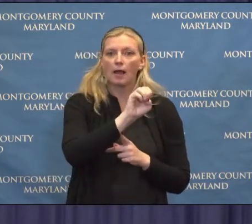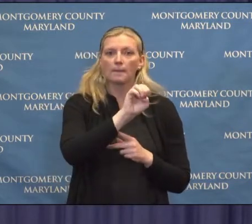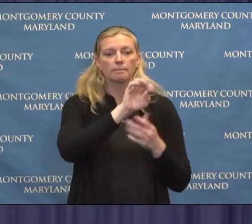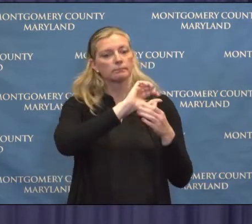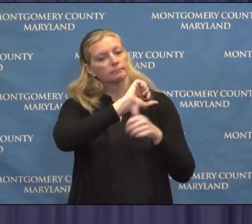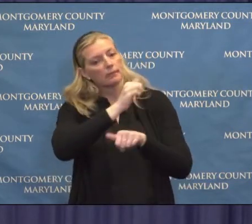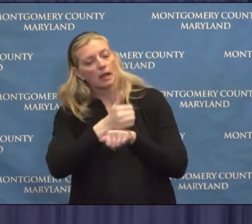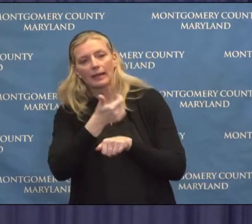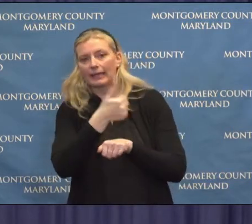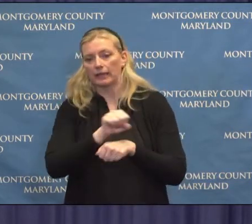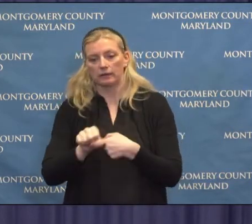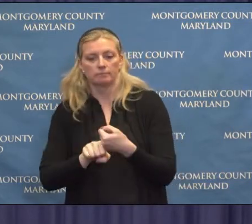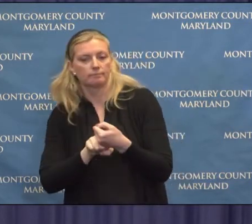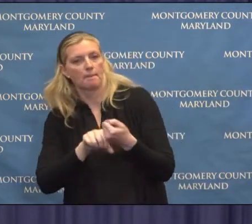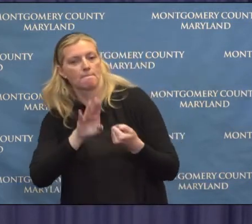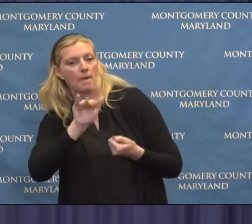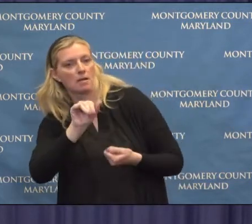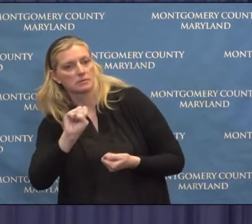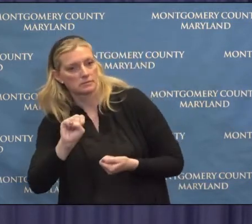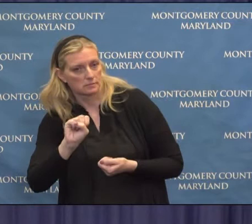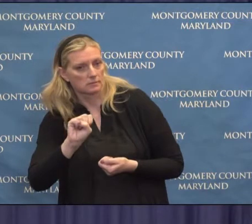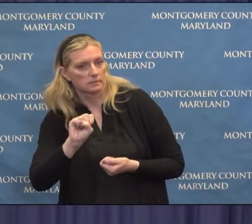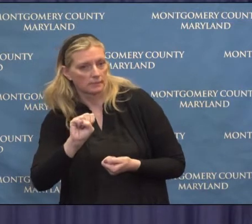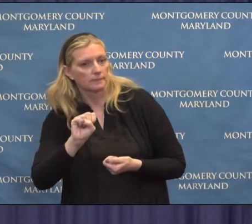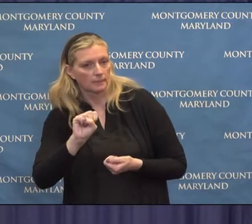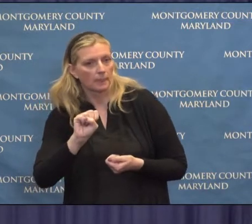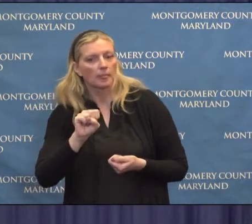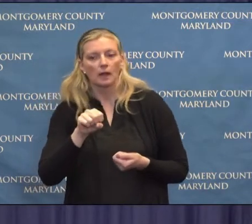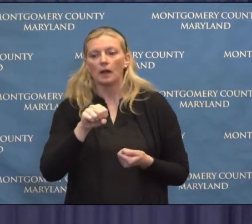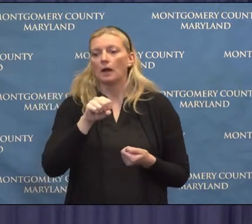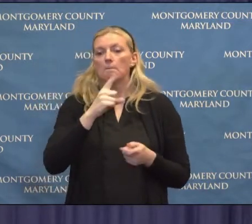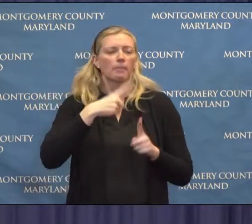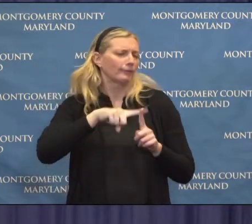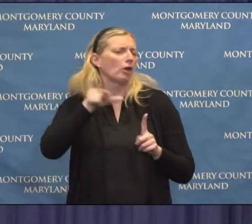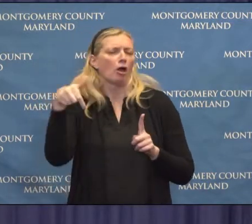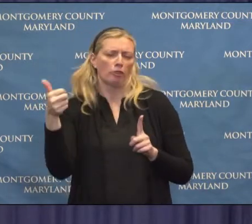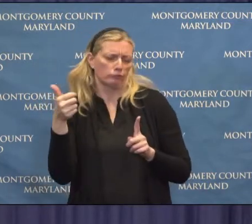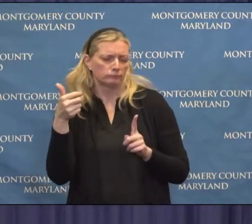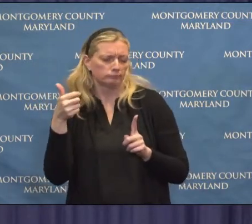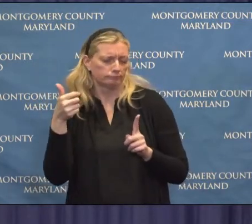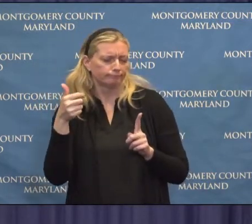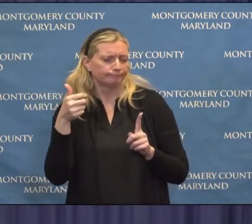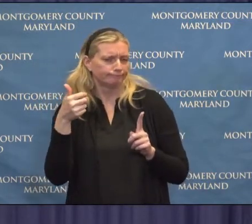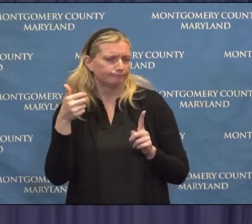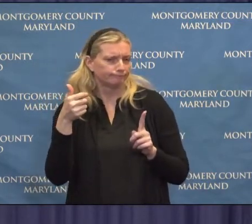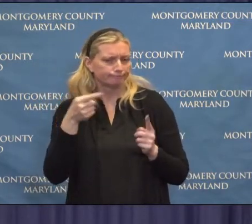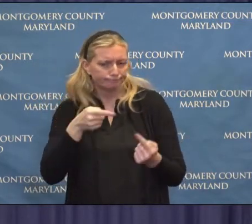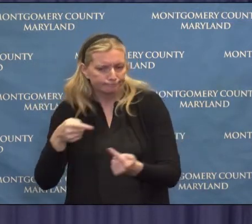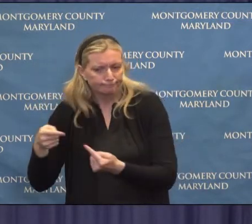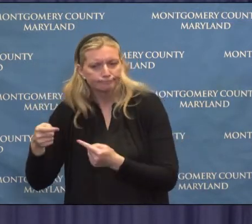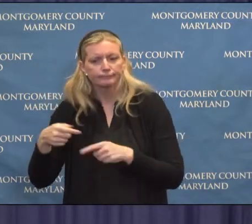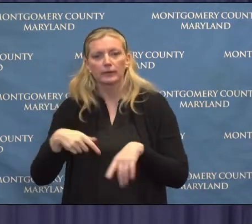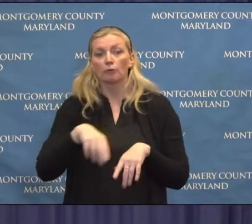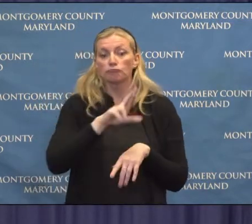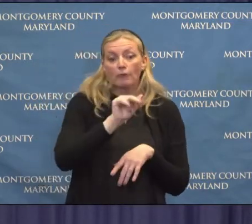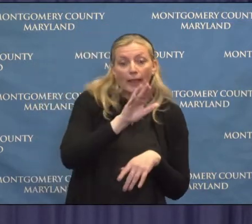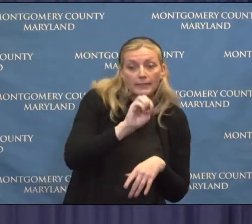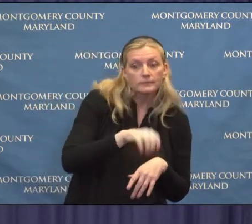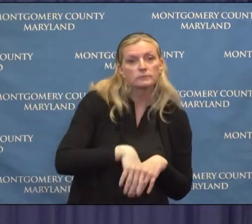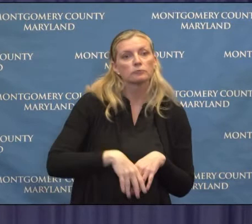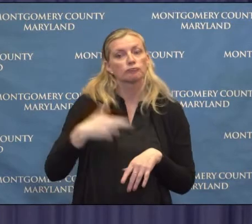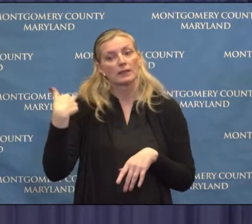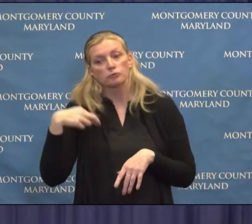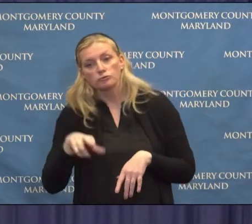race, but on a variety of other types of issues, such as race, religion,